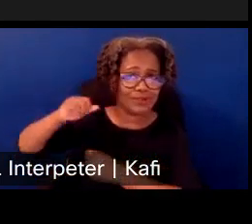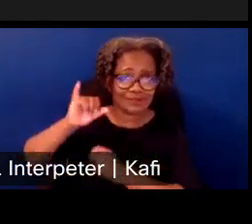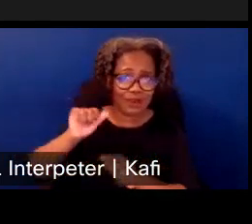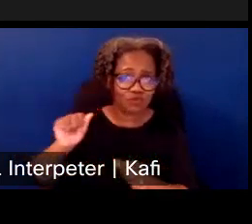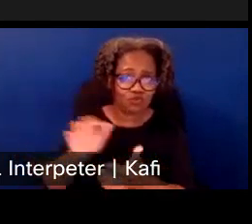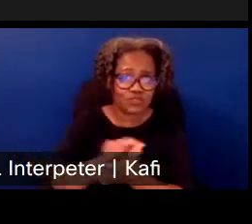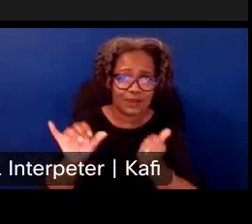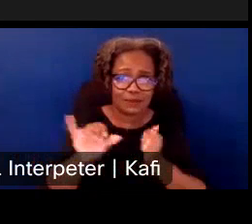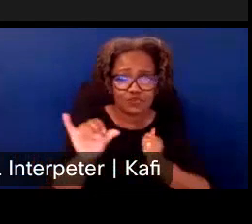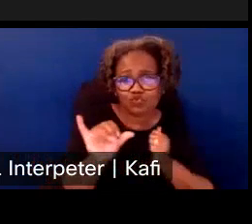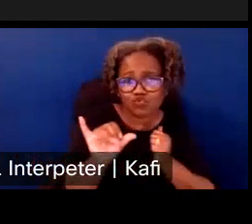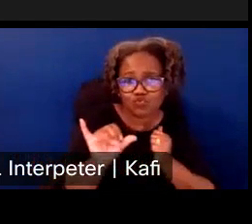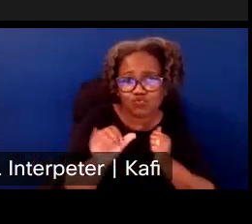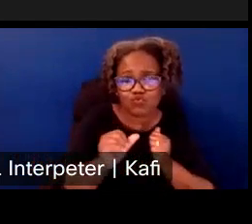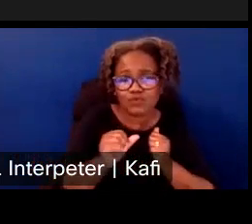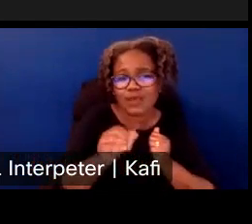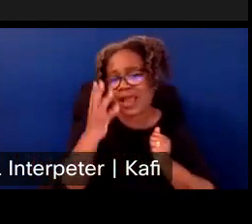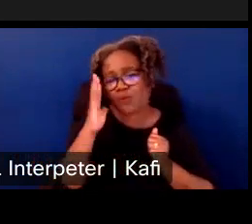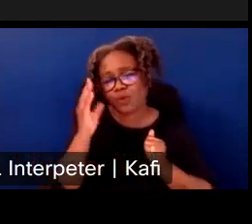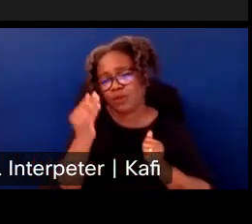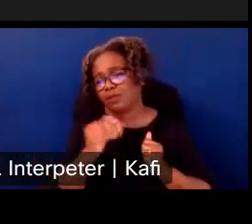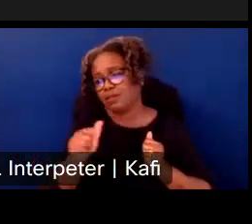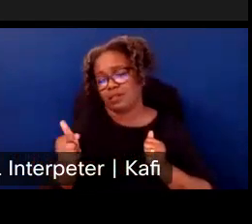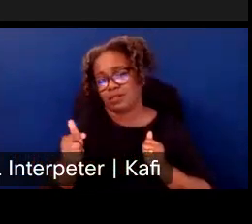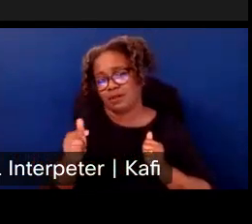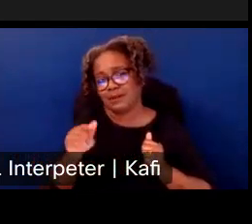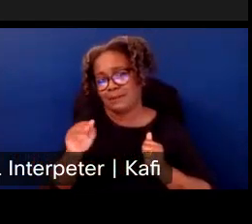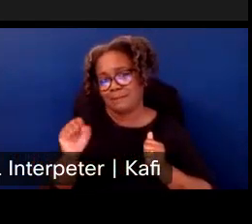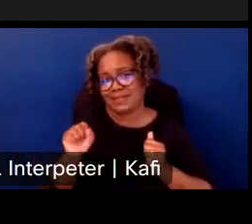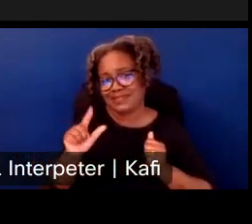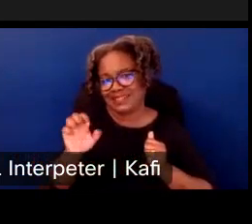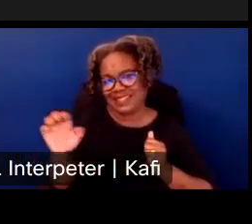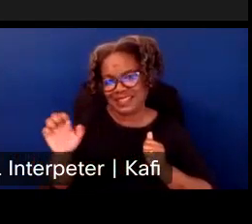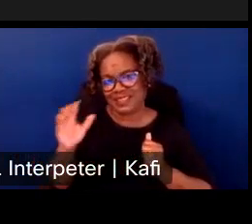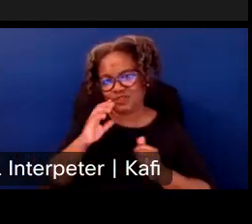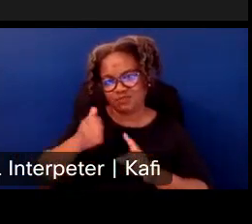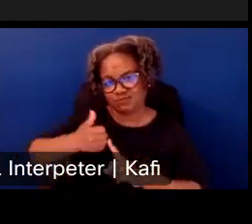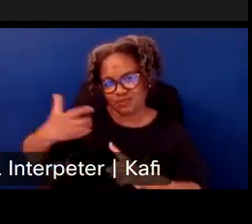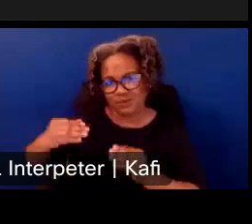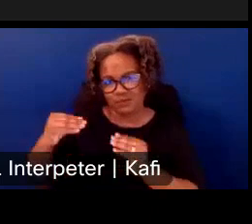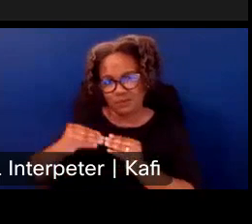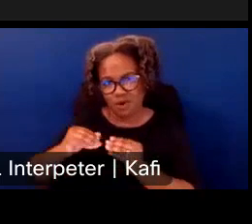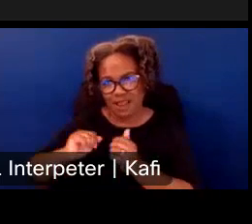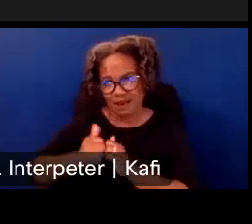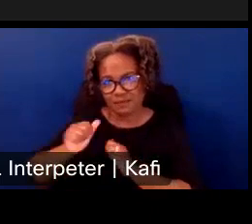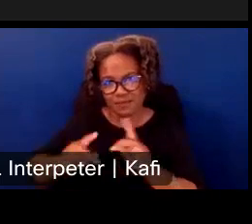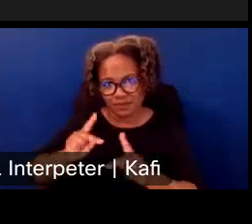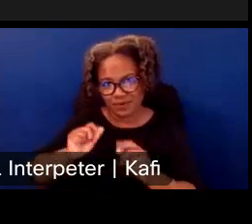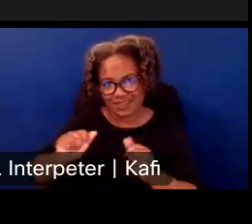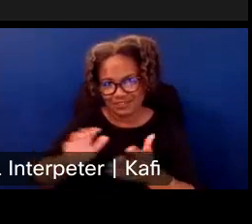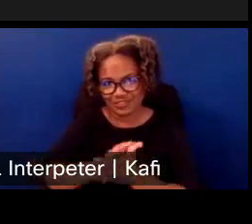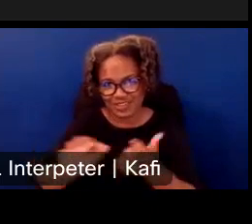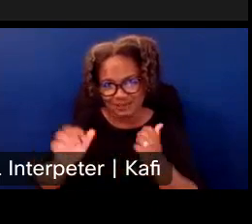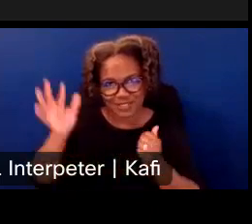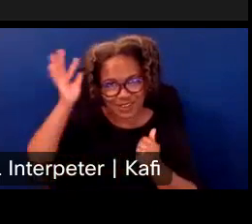Because I want people to know that many things can go on and will go on, and it has